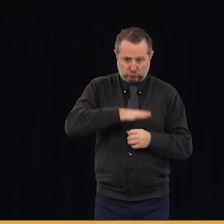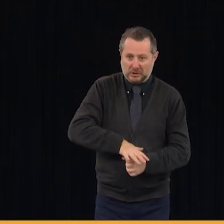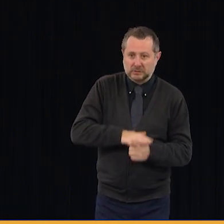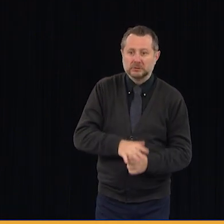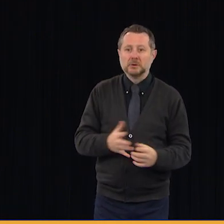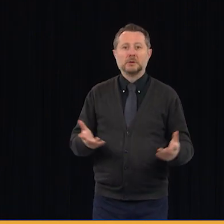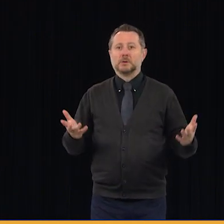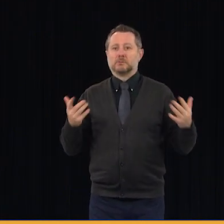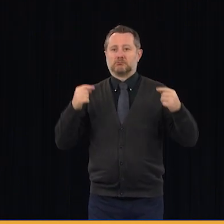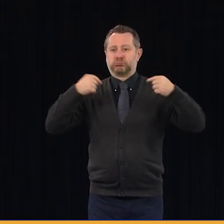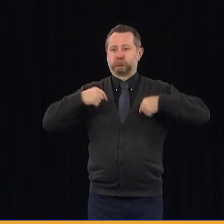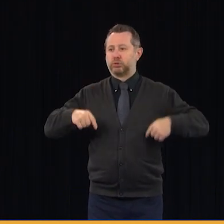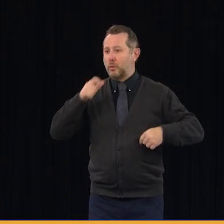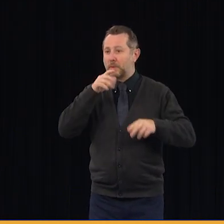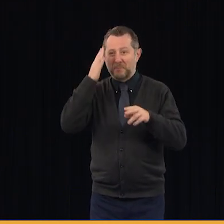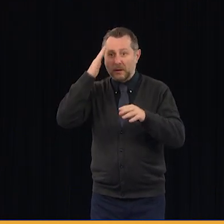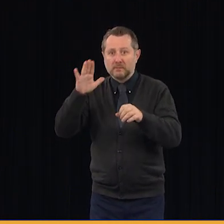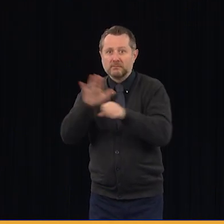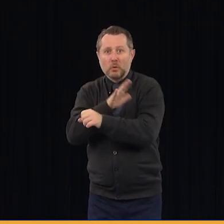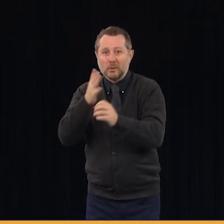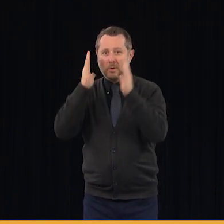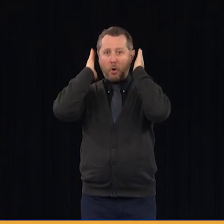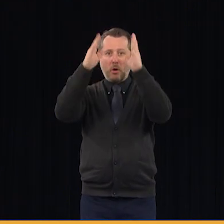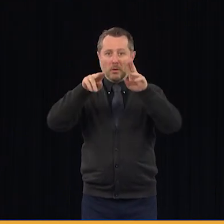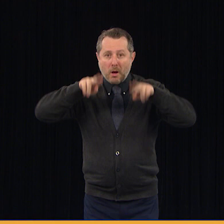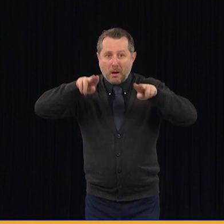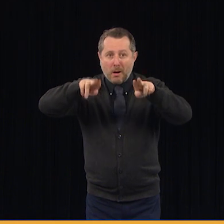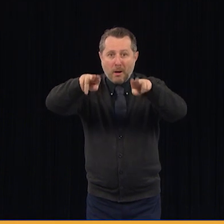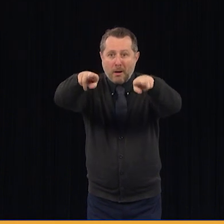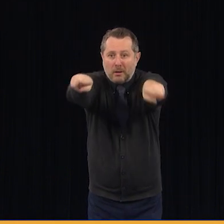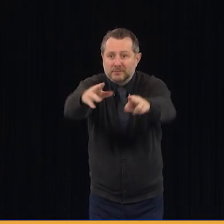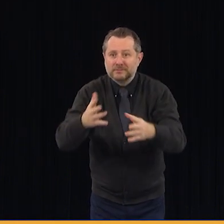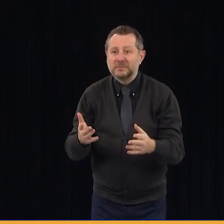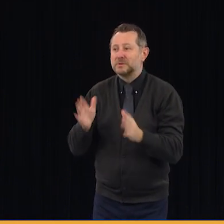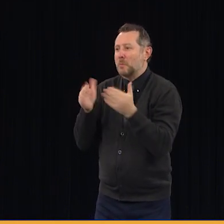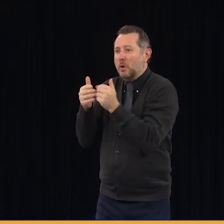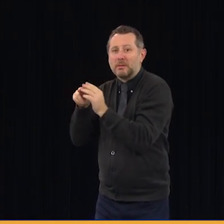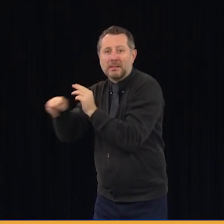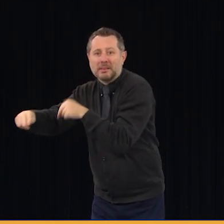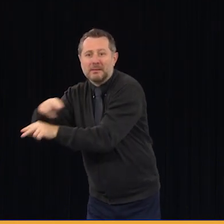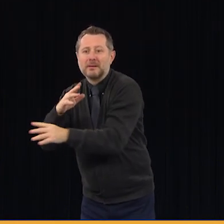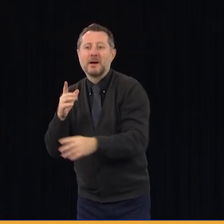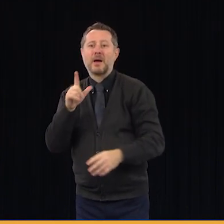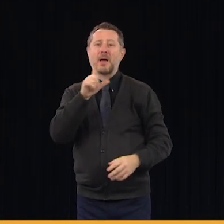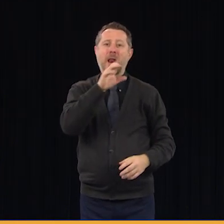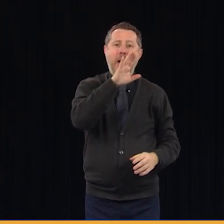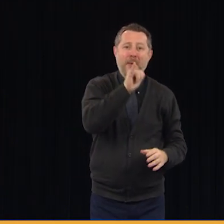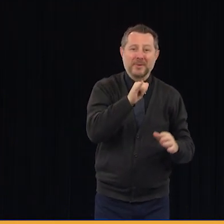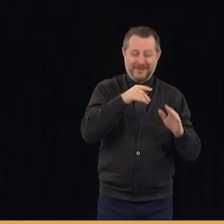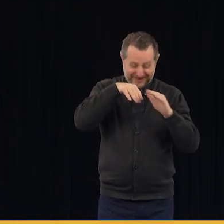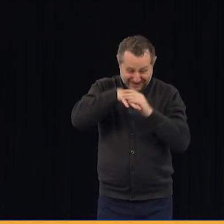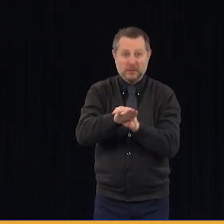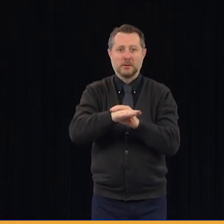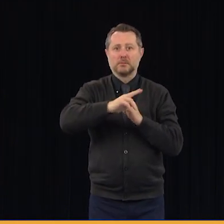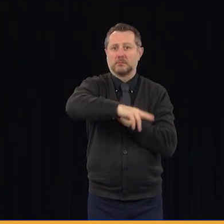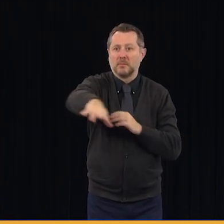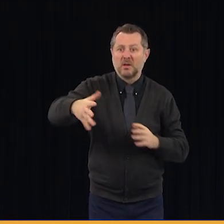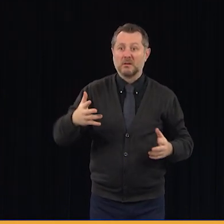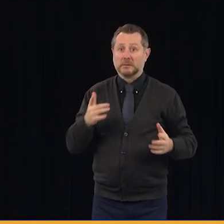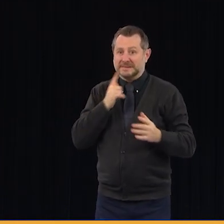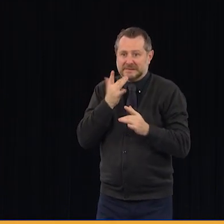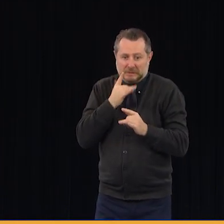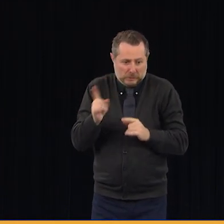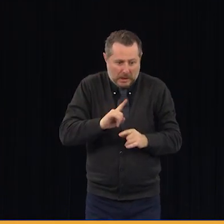in lobbies, in conference rooms, in hallways. I mean, we did what we had to do to be